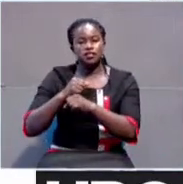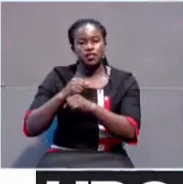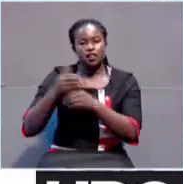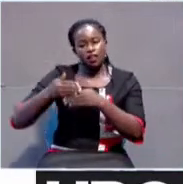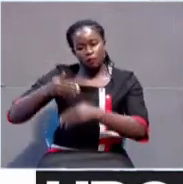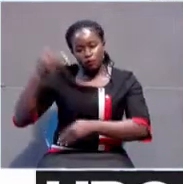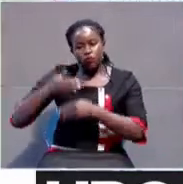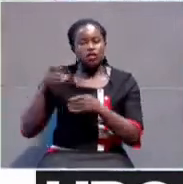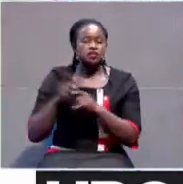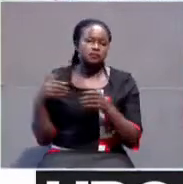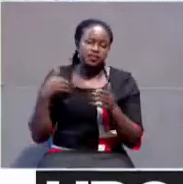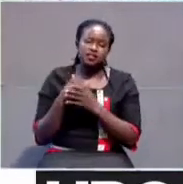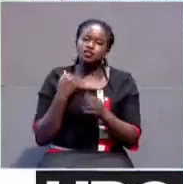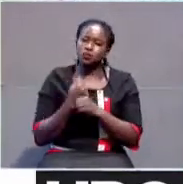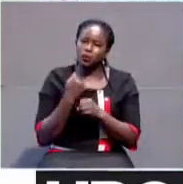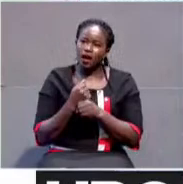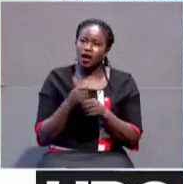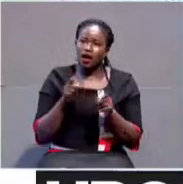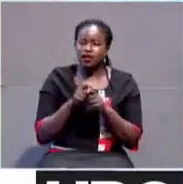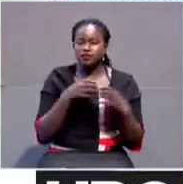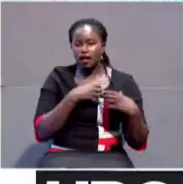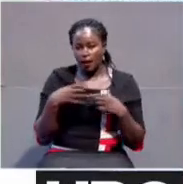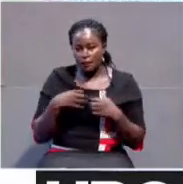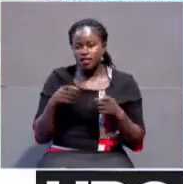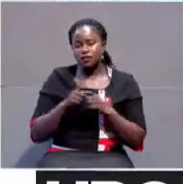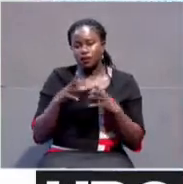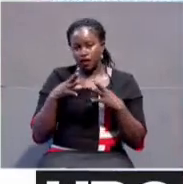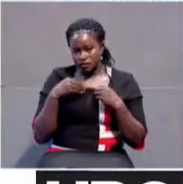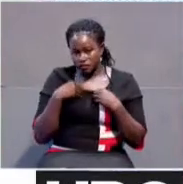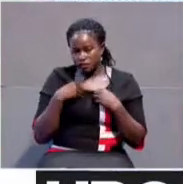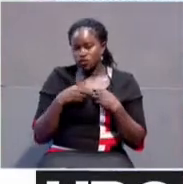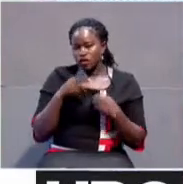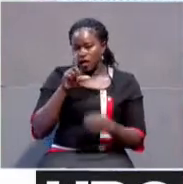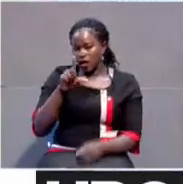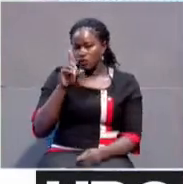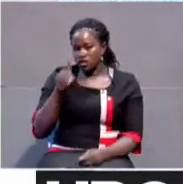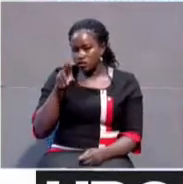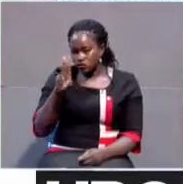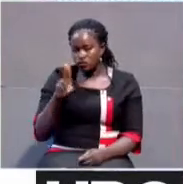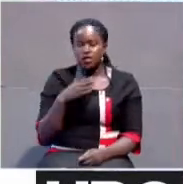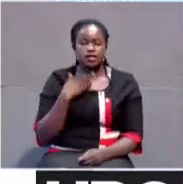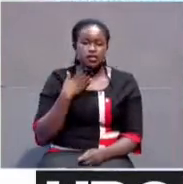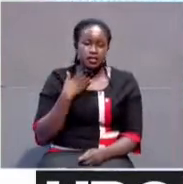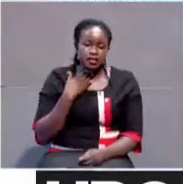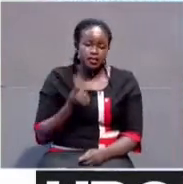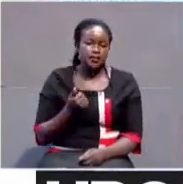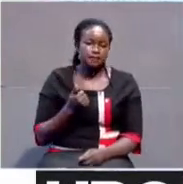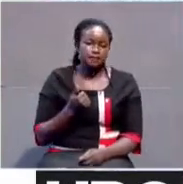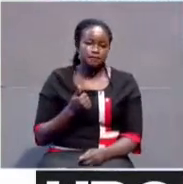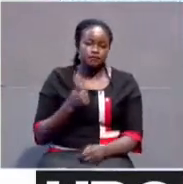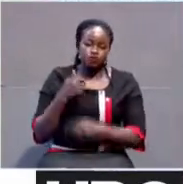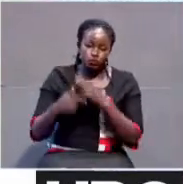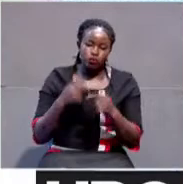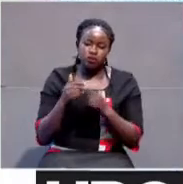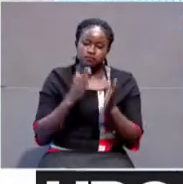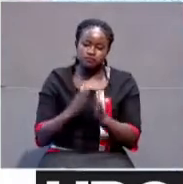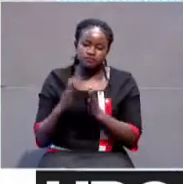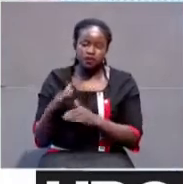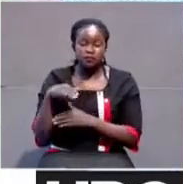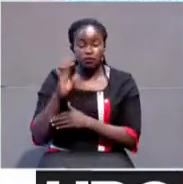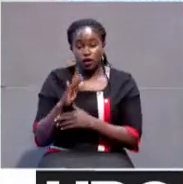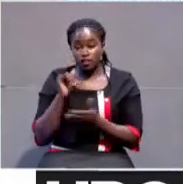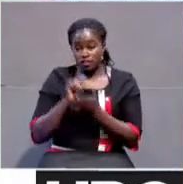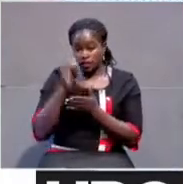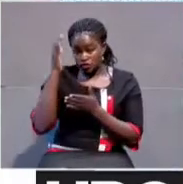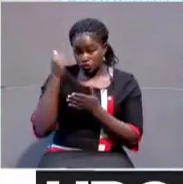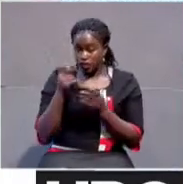have done. As UPDF recognized that the LDUs require further preparation, and that's why we